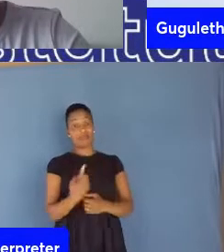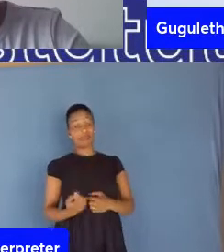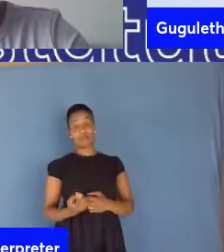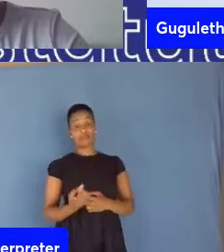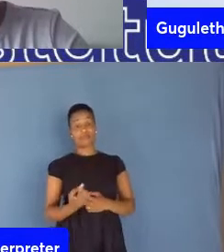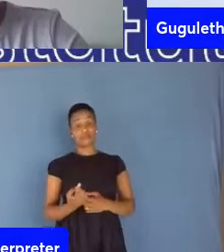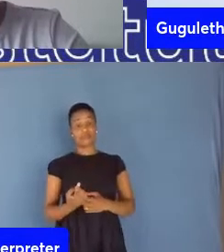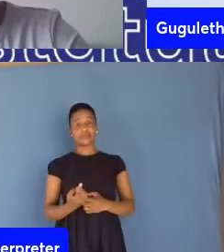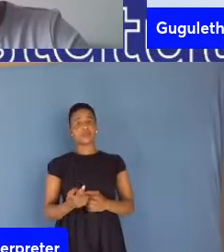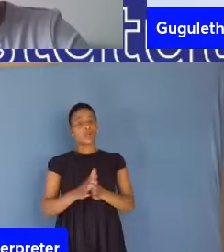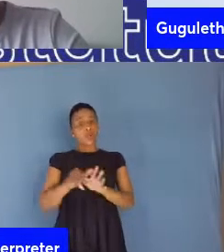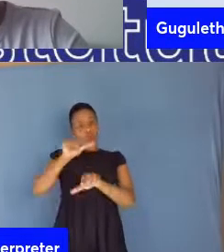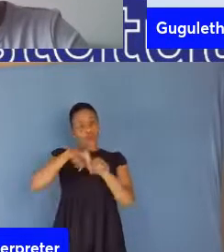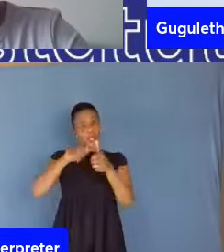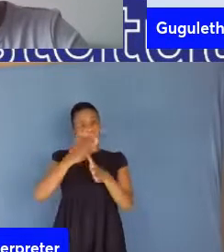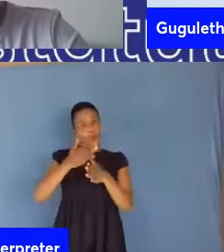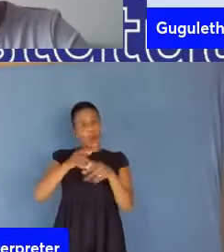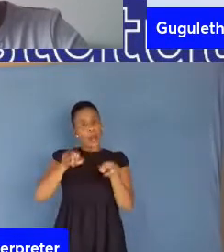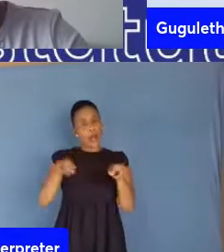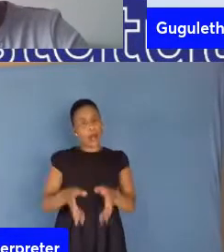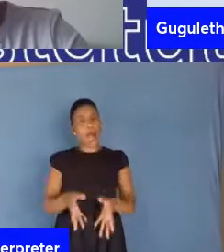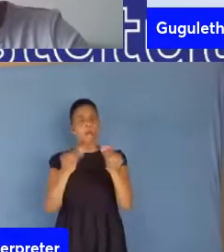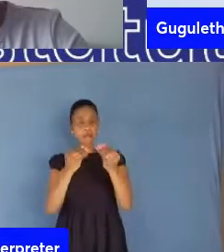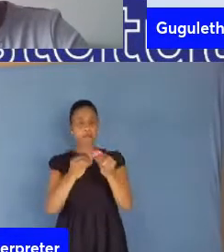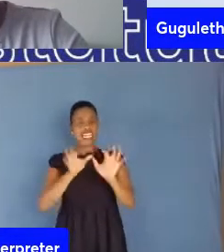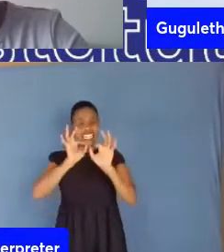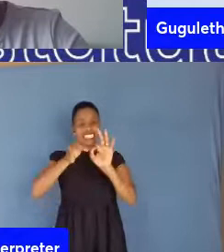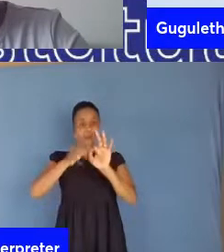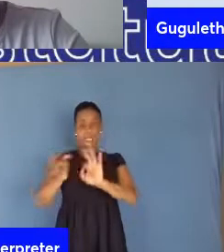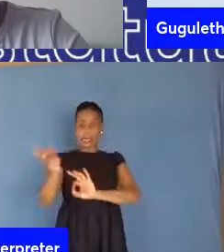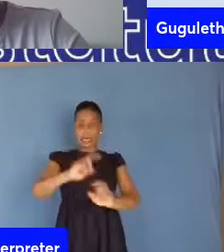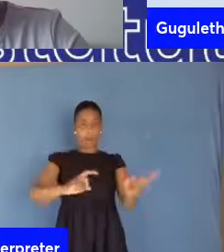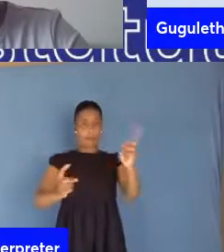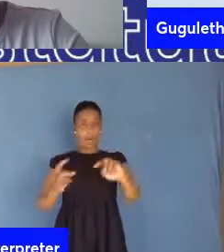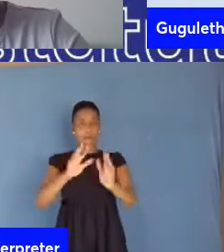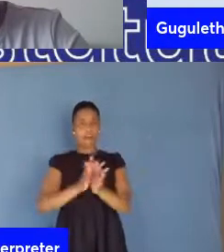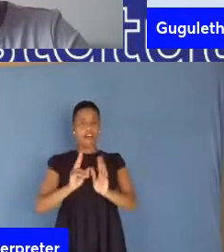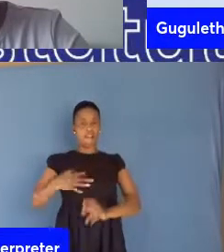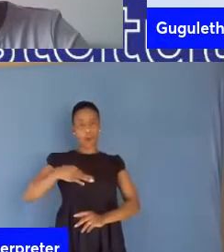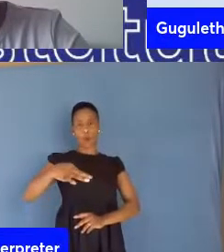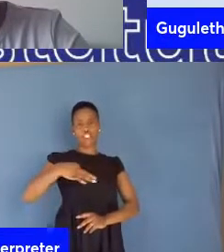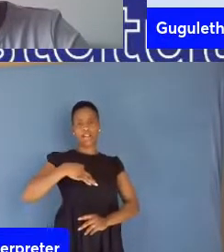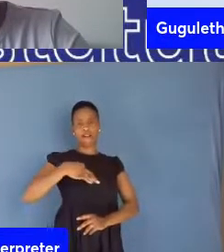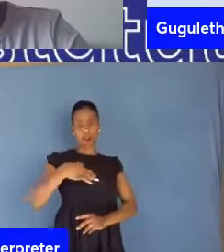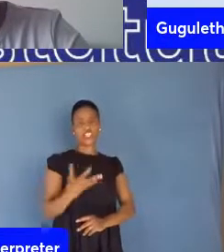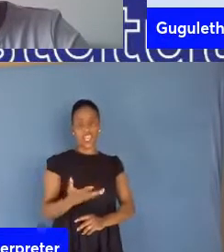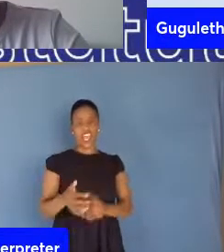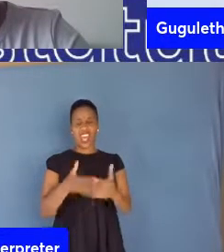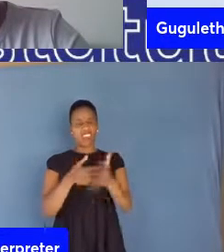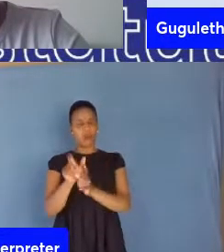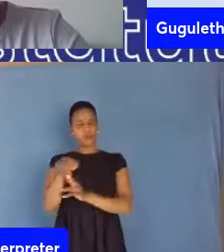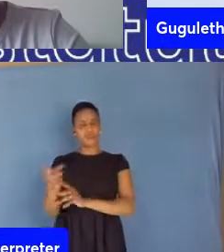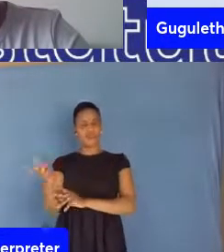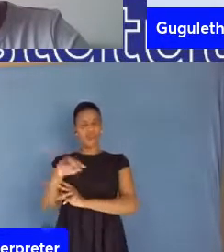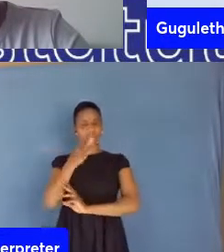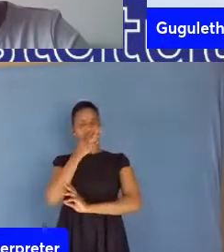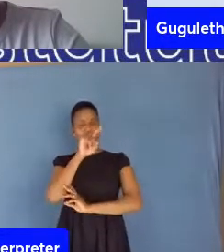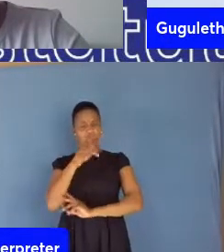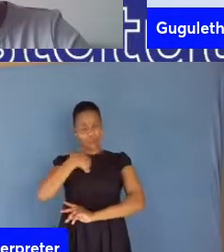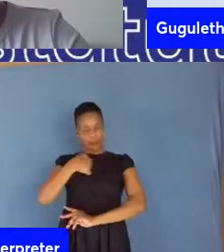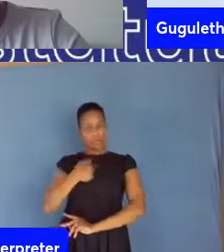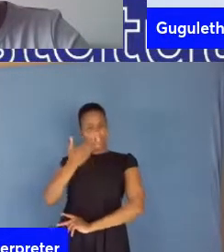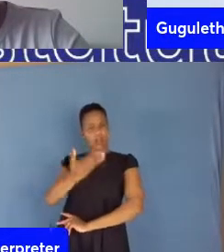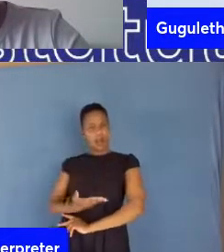social worker, interpreters to come and volunteer, anyone to come and say, okay, I'm here. And there's the issue